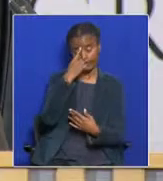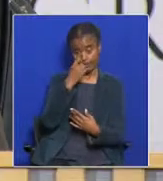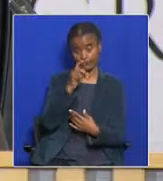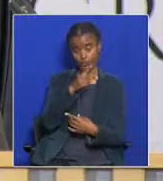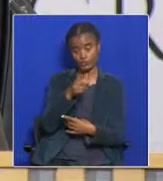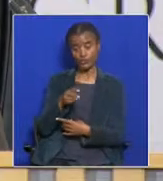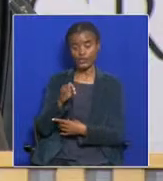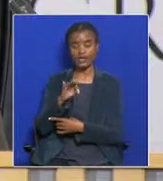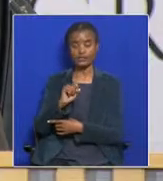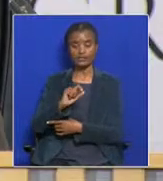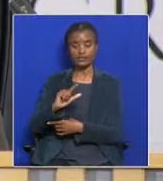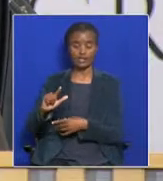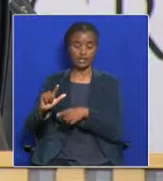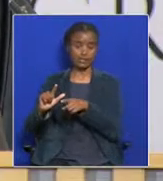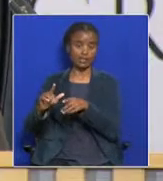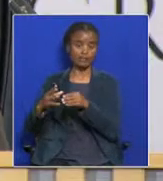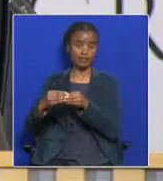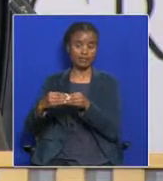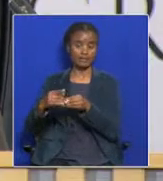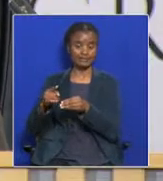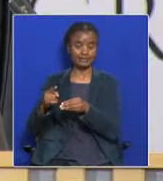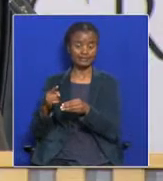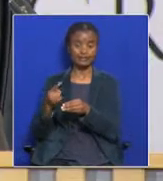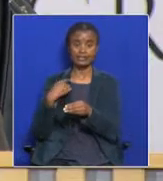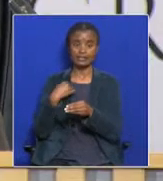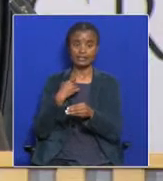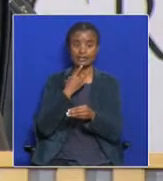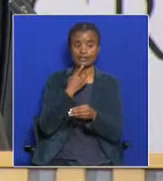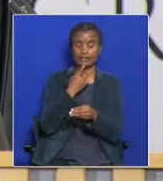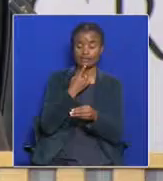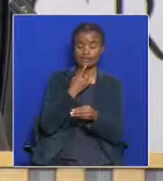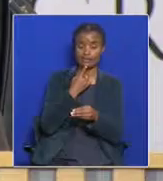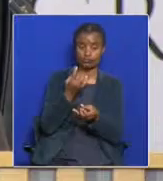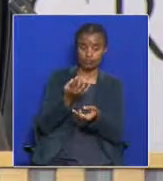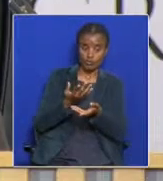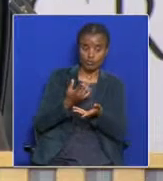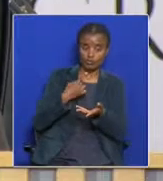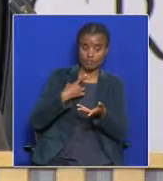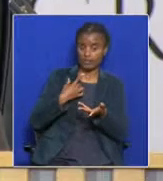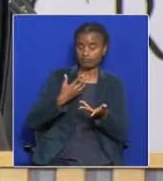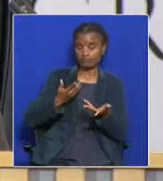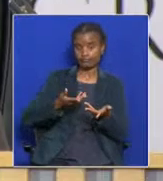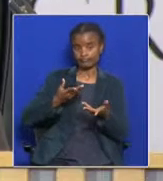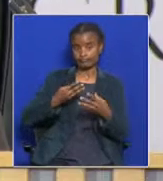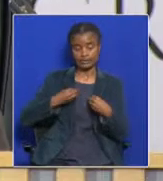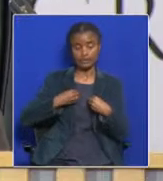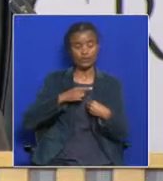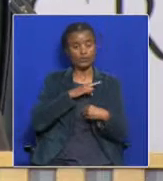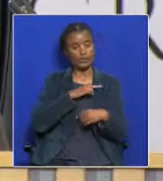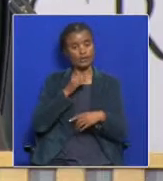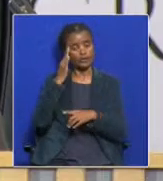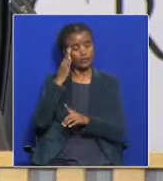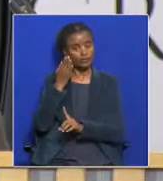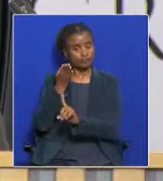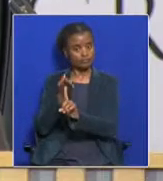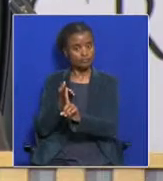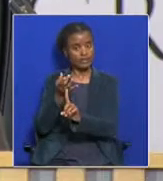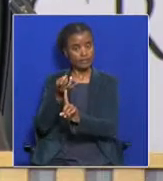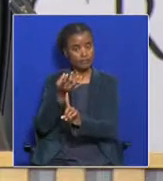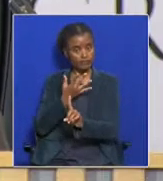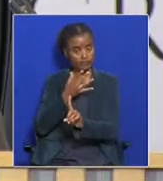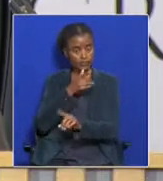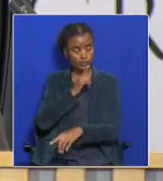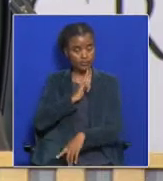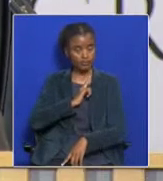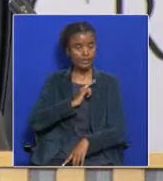a lot to be desired. So I'm saying I know what Colonel Kuzwayo told me. I believe that thereafter she realized